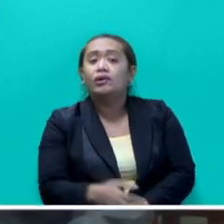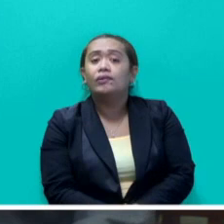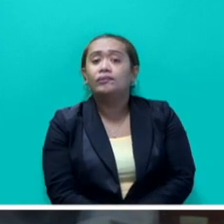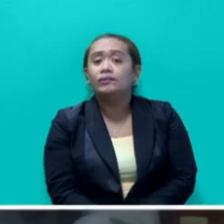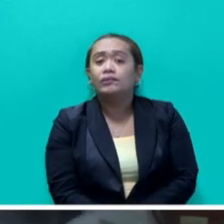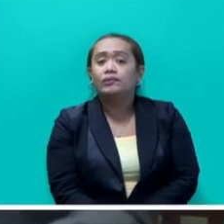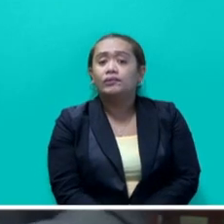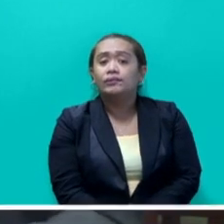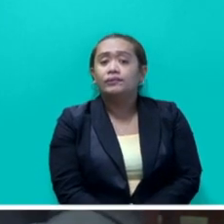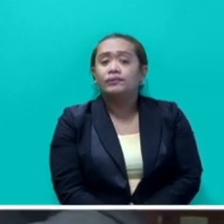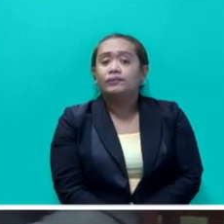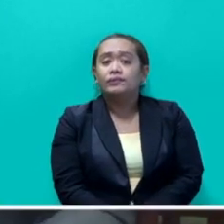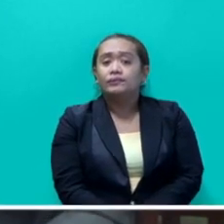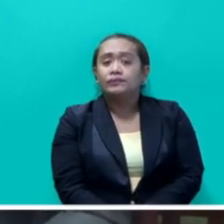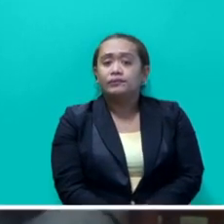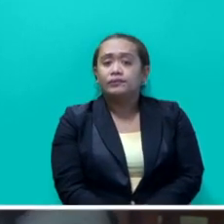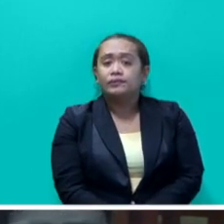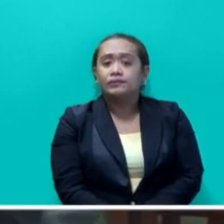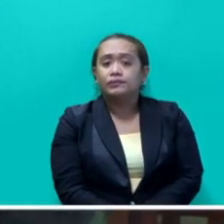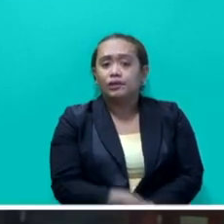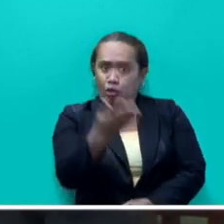Order.